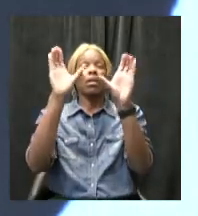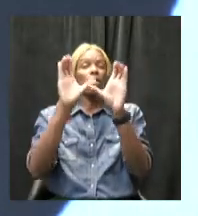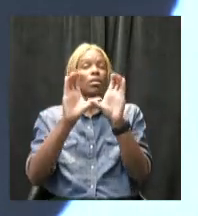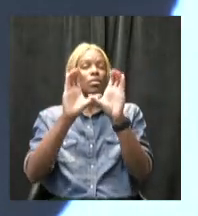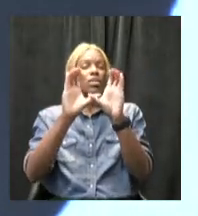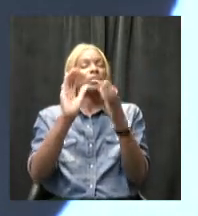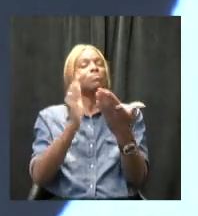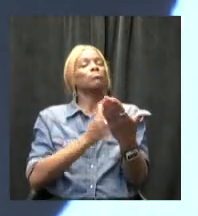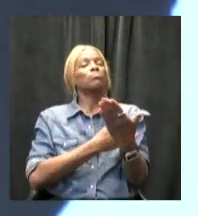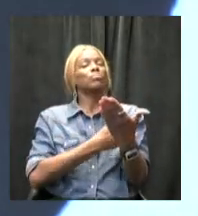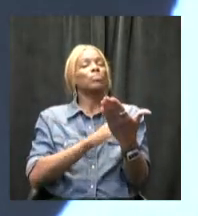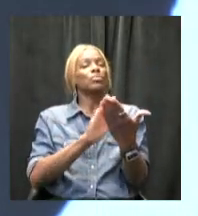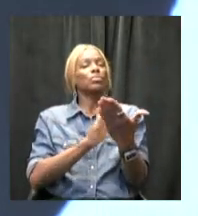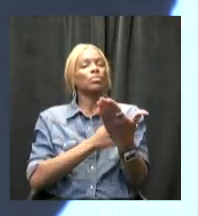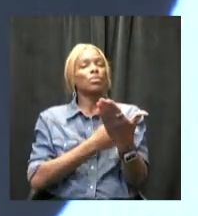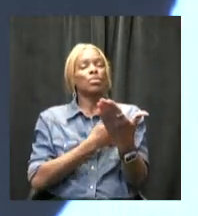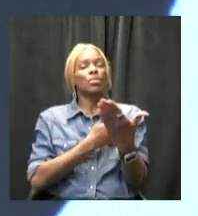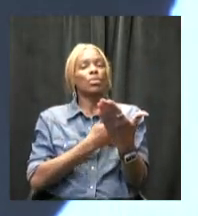that means harmony?